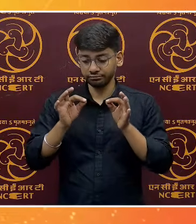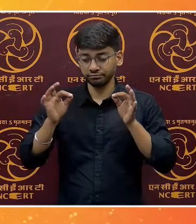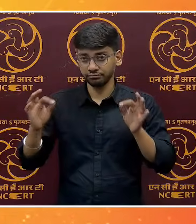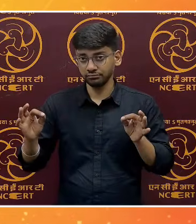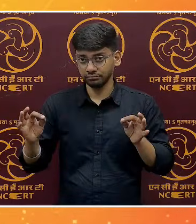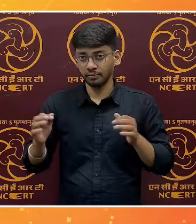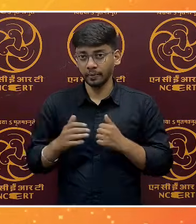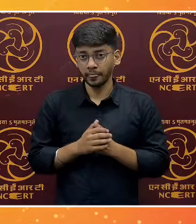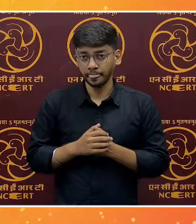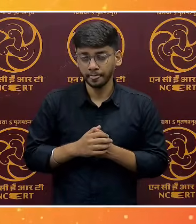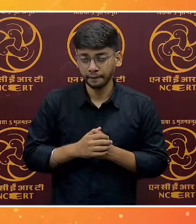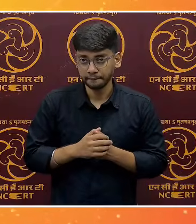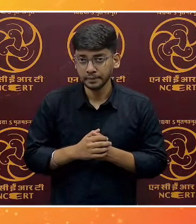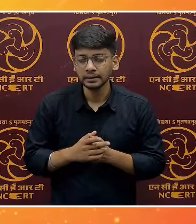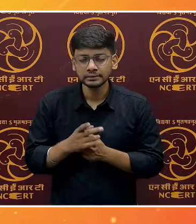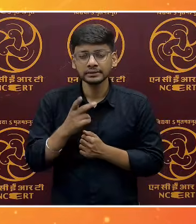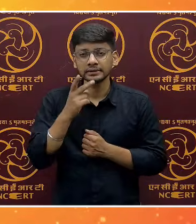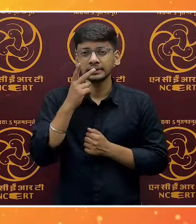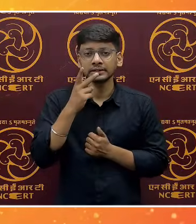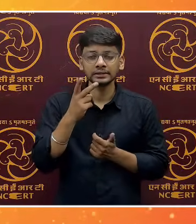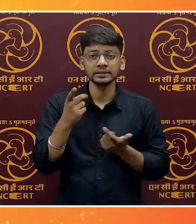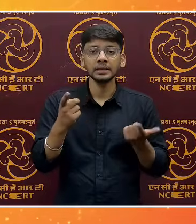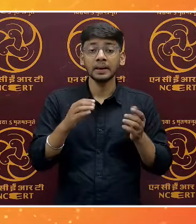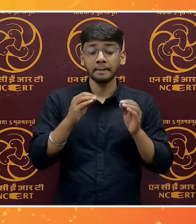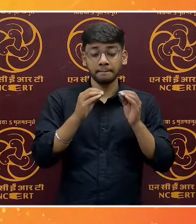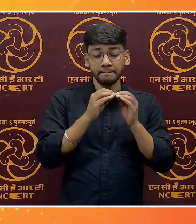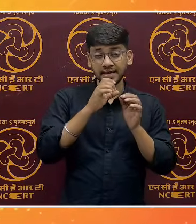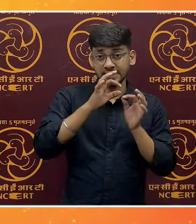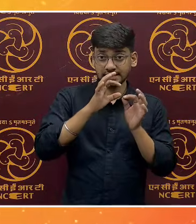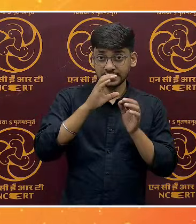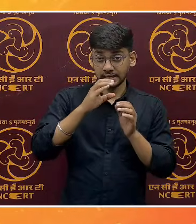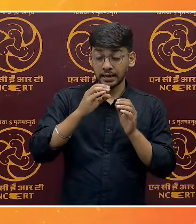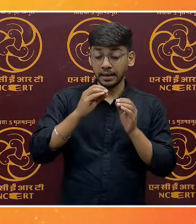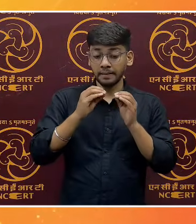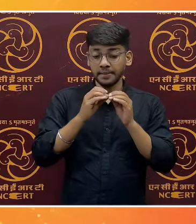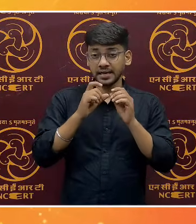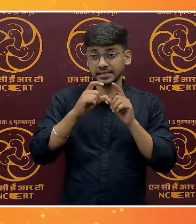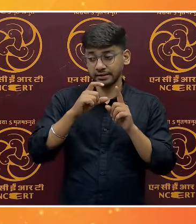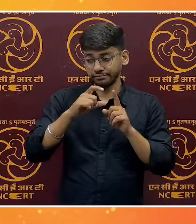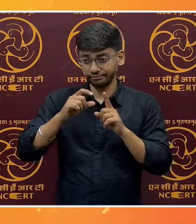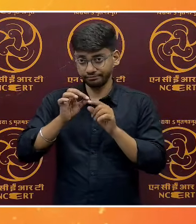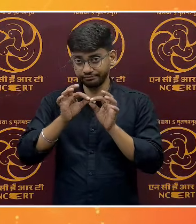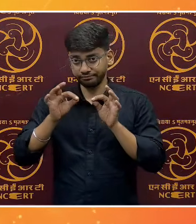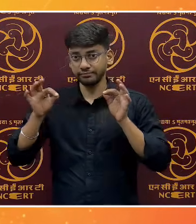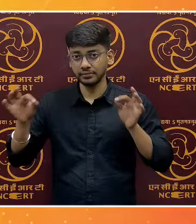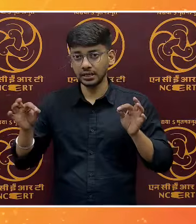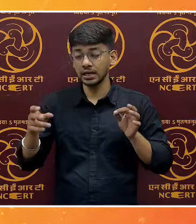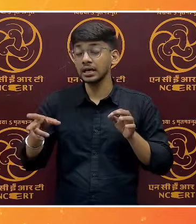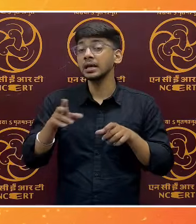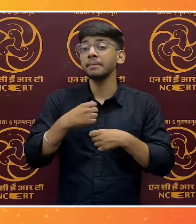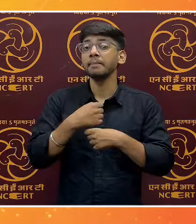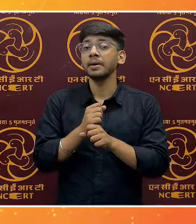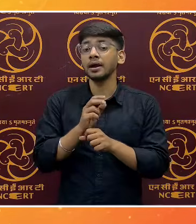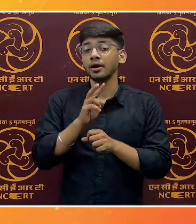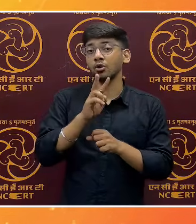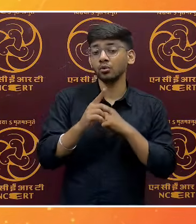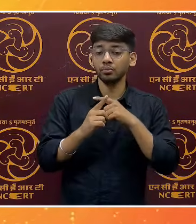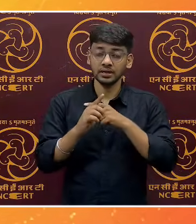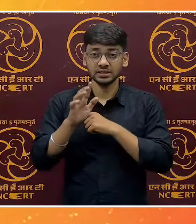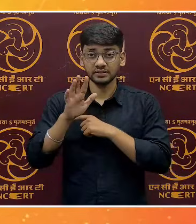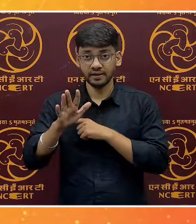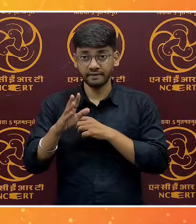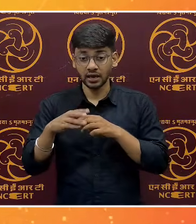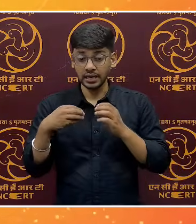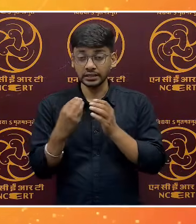we are saying that we can see this is our BC and we have to drag it here. Now we can see it become 2 plus 5. So now the